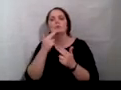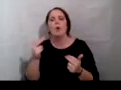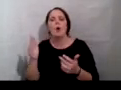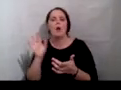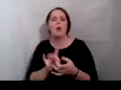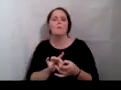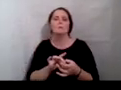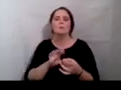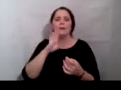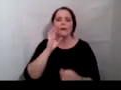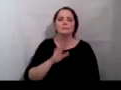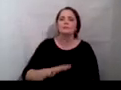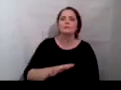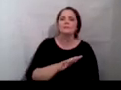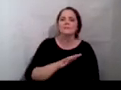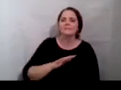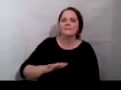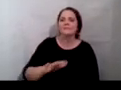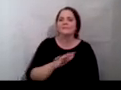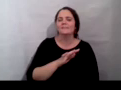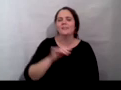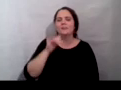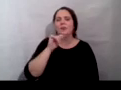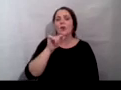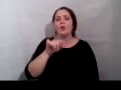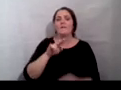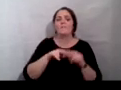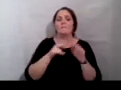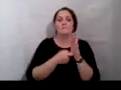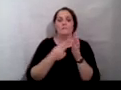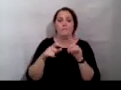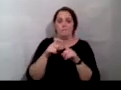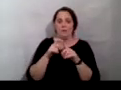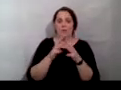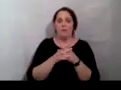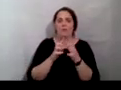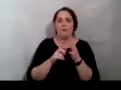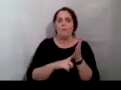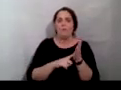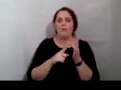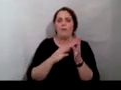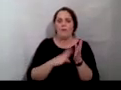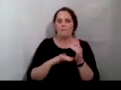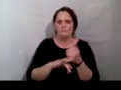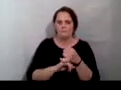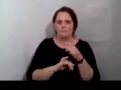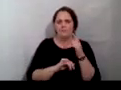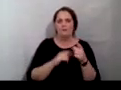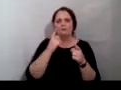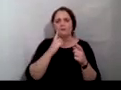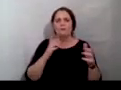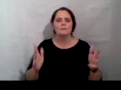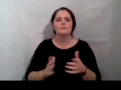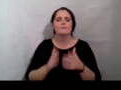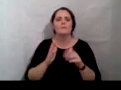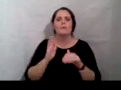And I'd even include that where I think Fred Williams, for instance, he tries to get on the inside